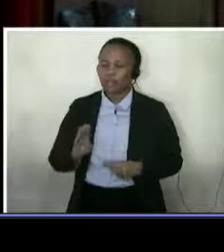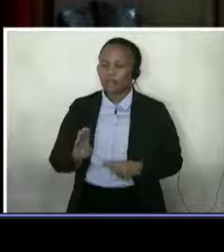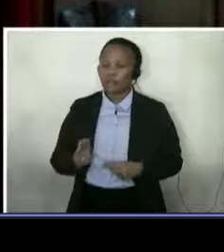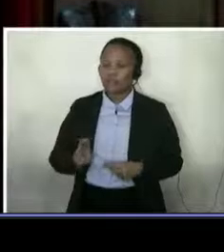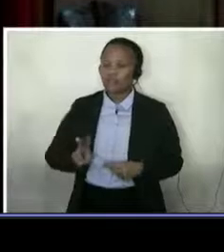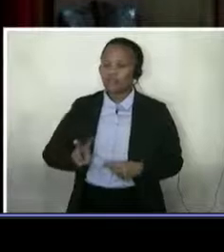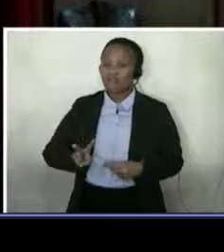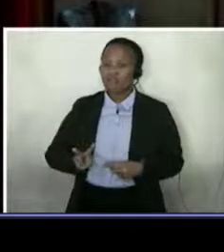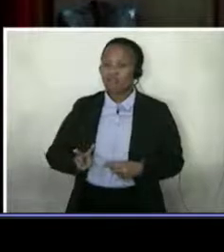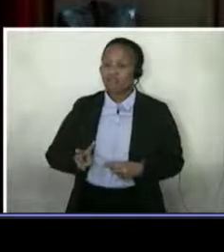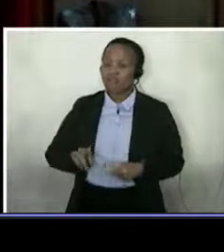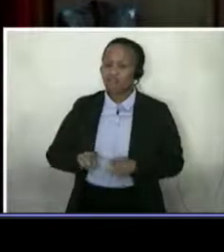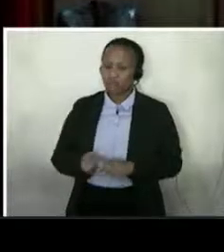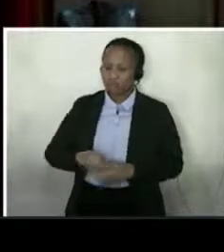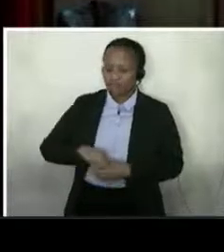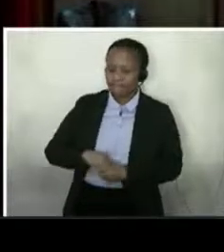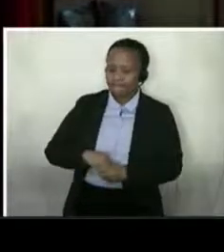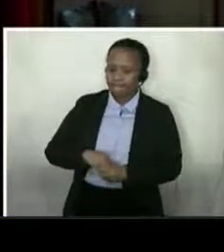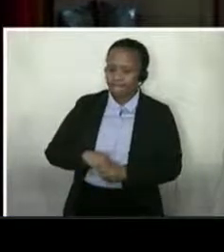violence.